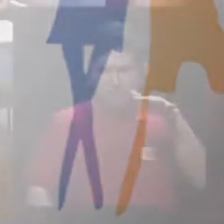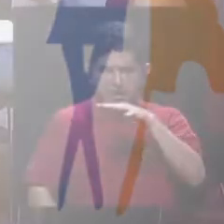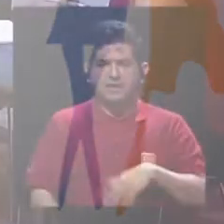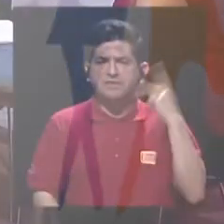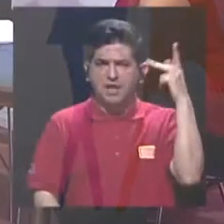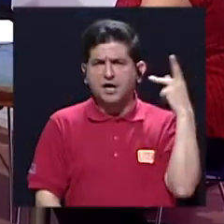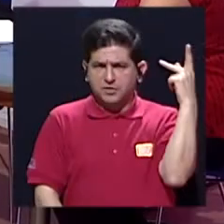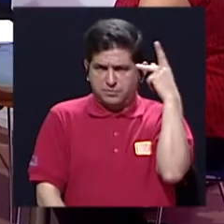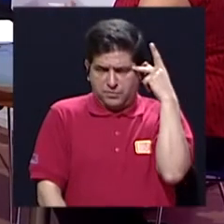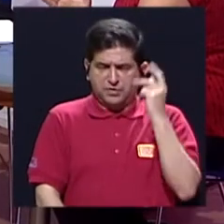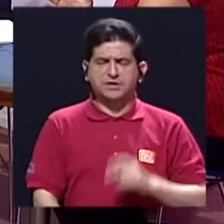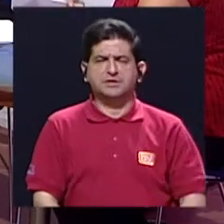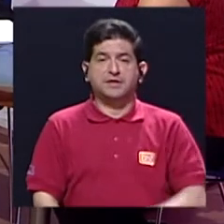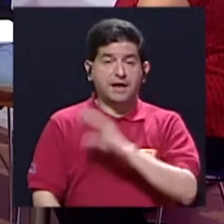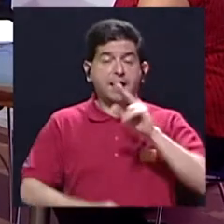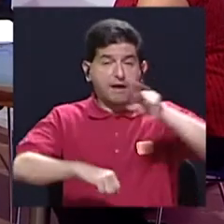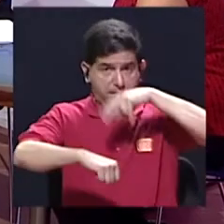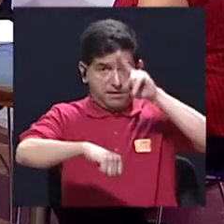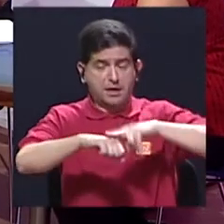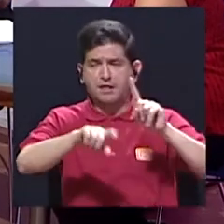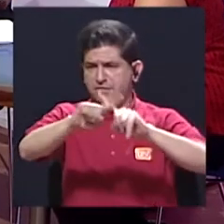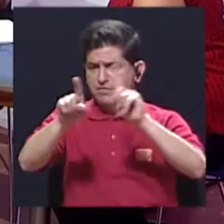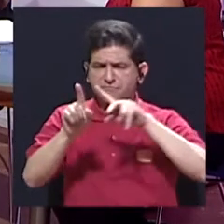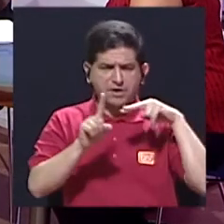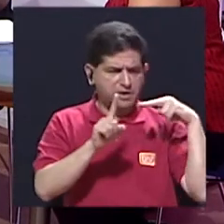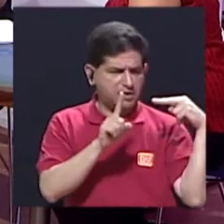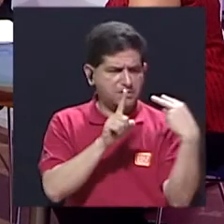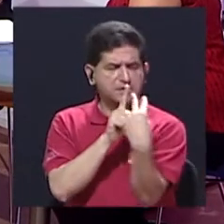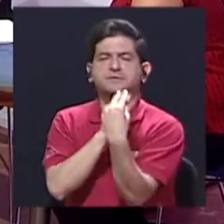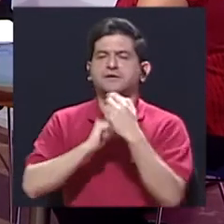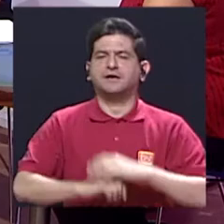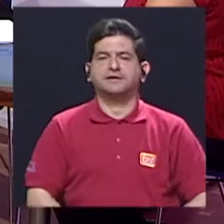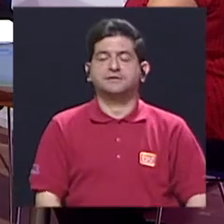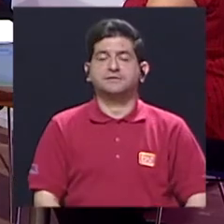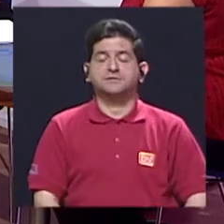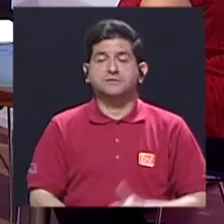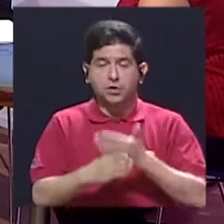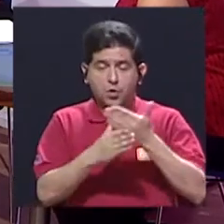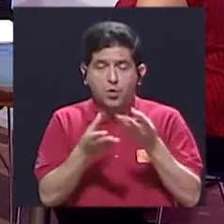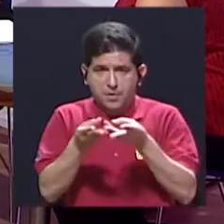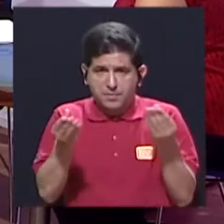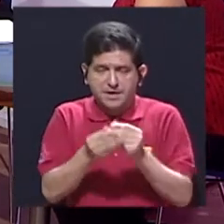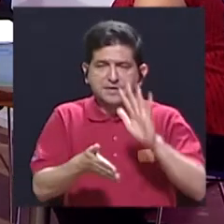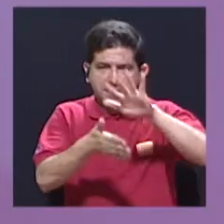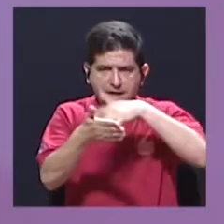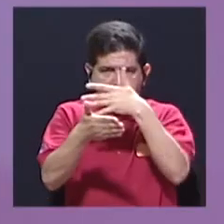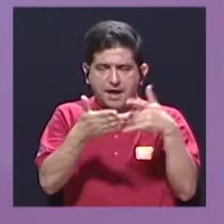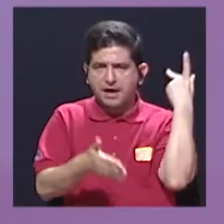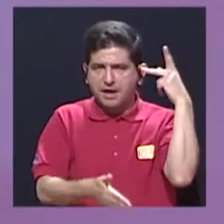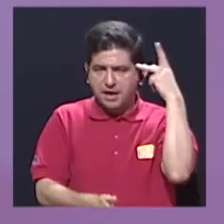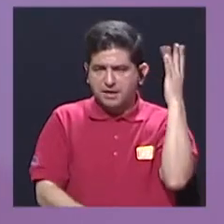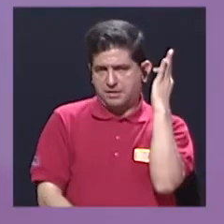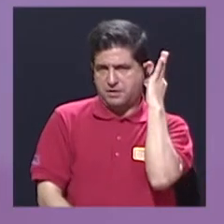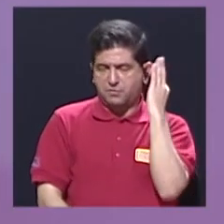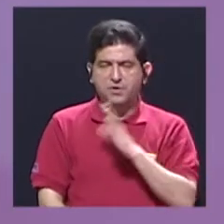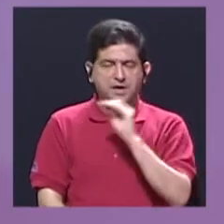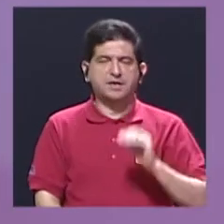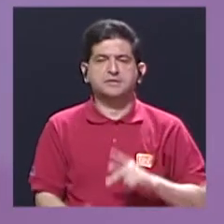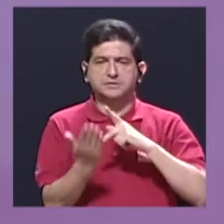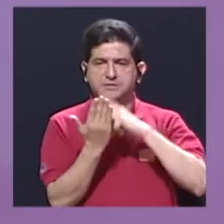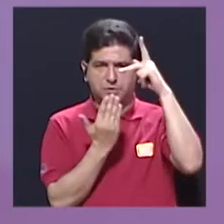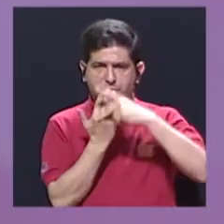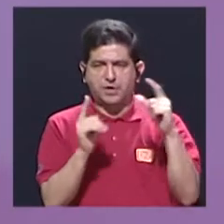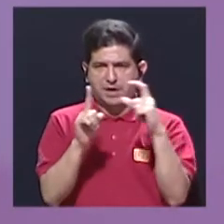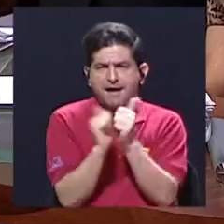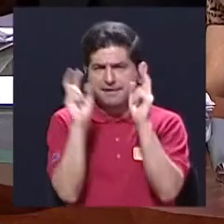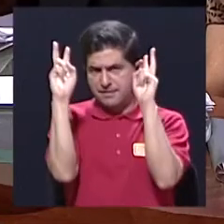reality and national from diversas miradas. It is a production of the political agenda of women and the words